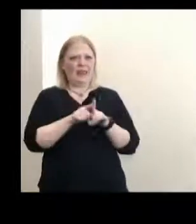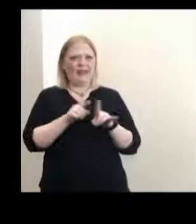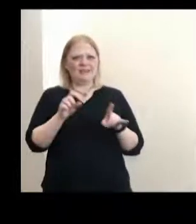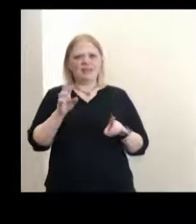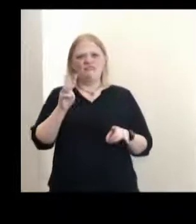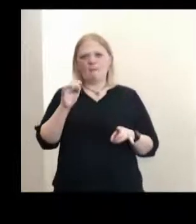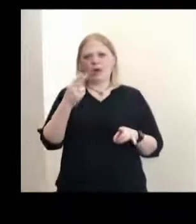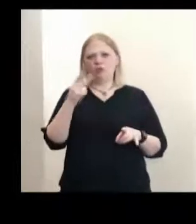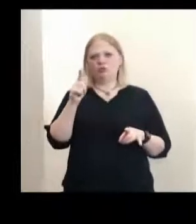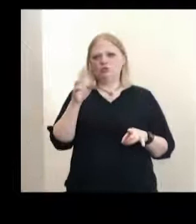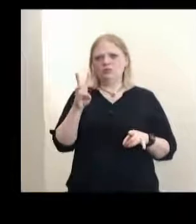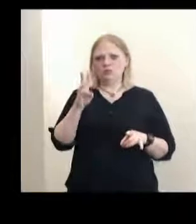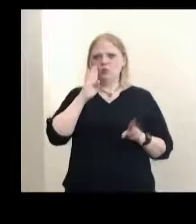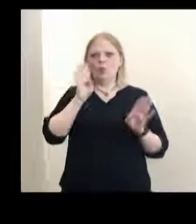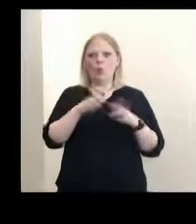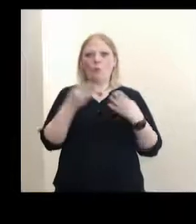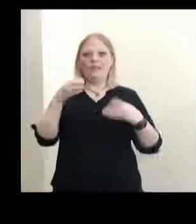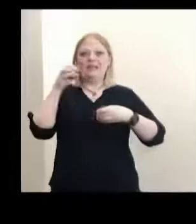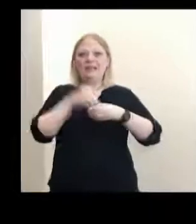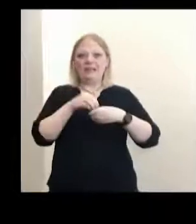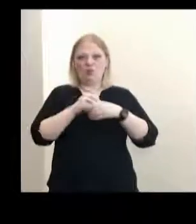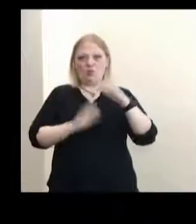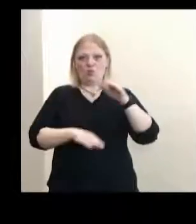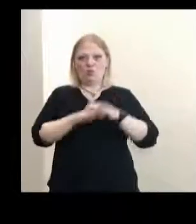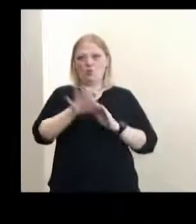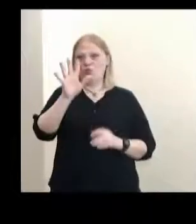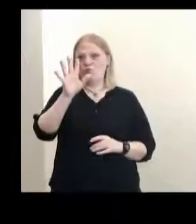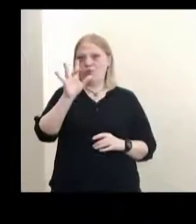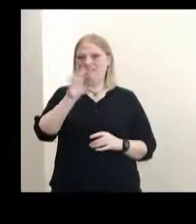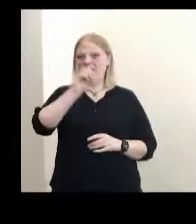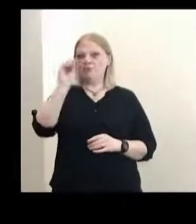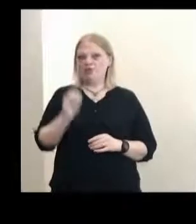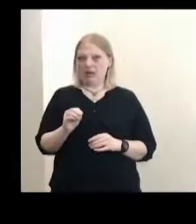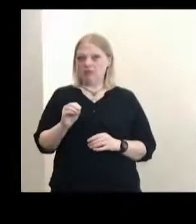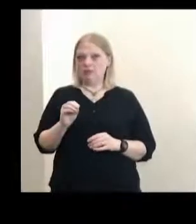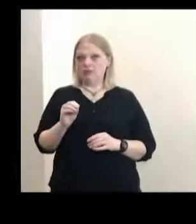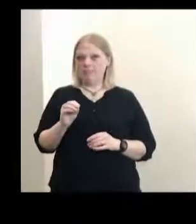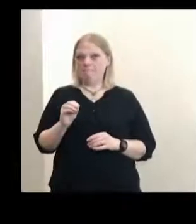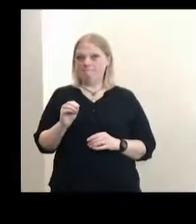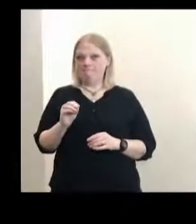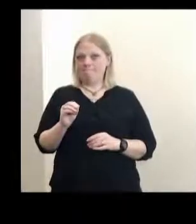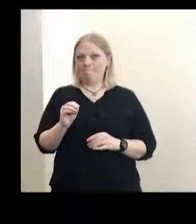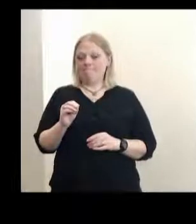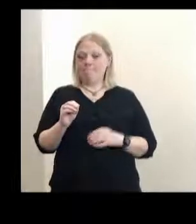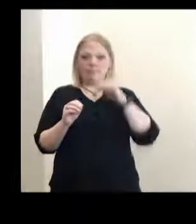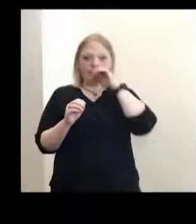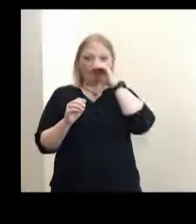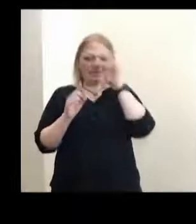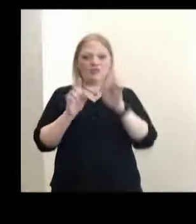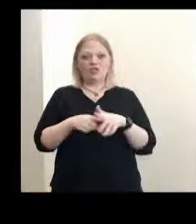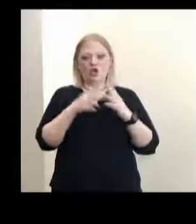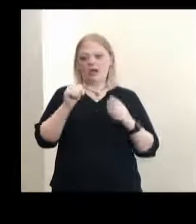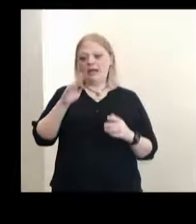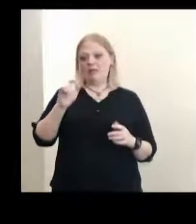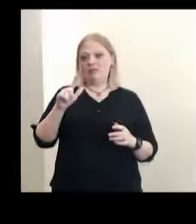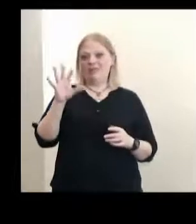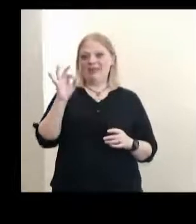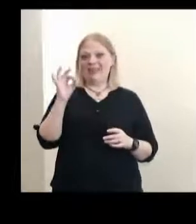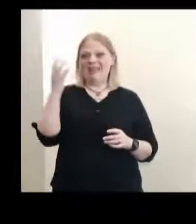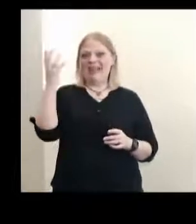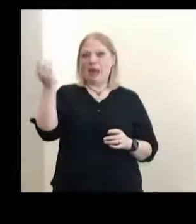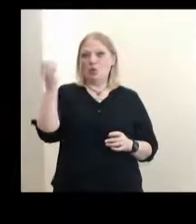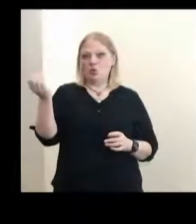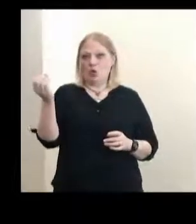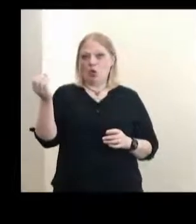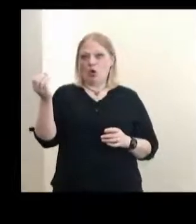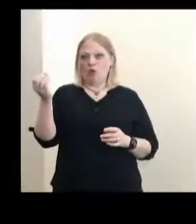open up indoors up to 25% capacity, and starting on April 9th, outdoor